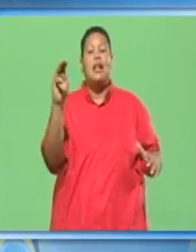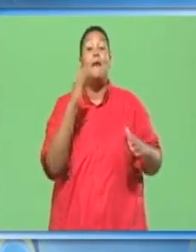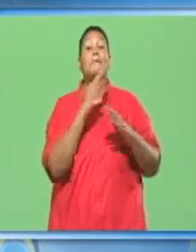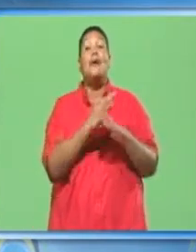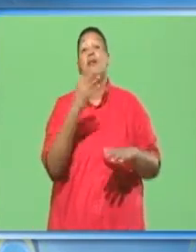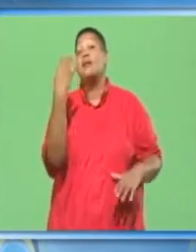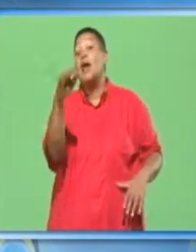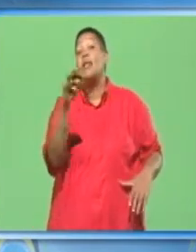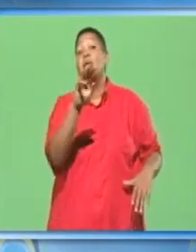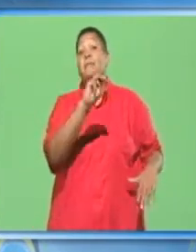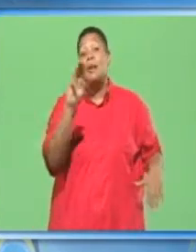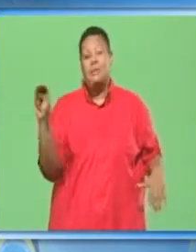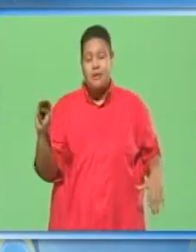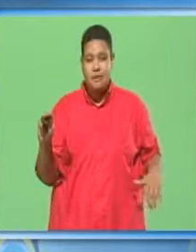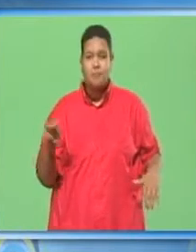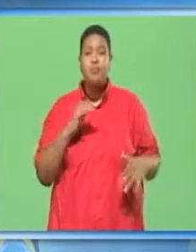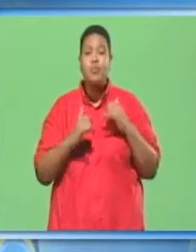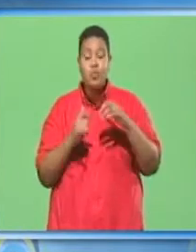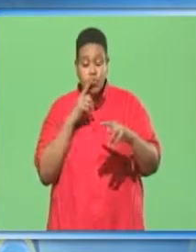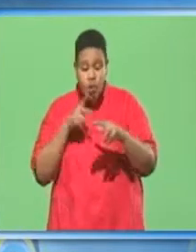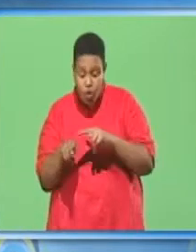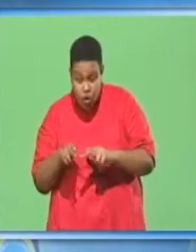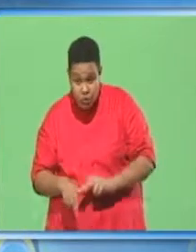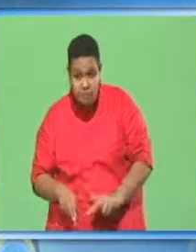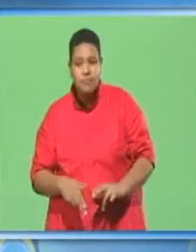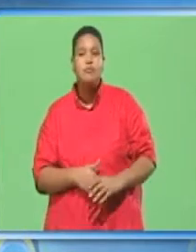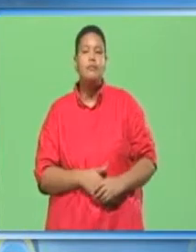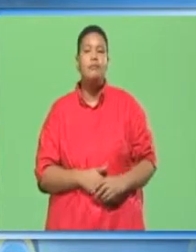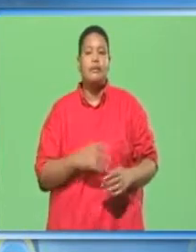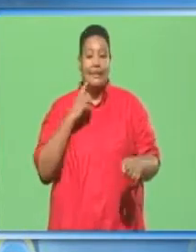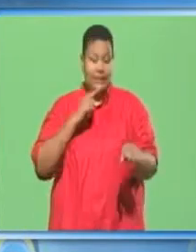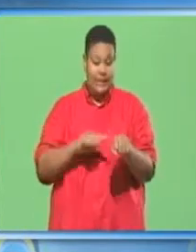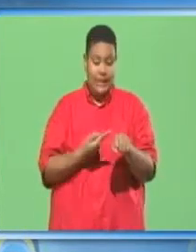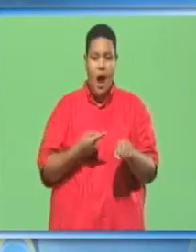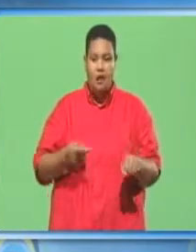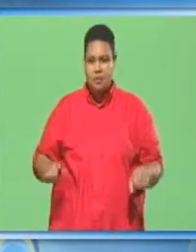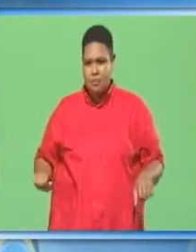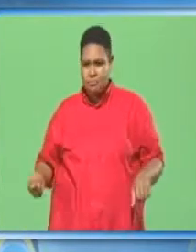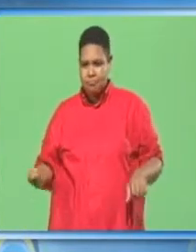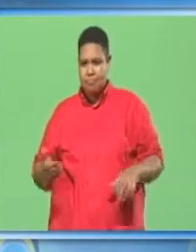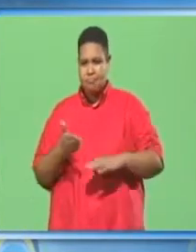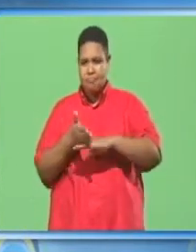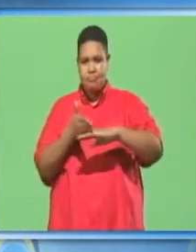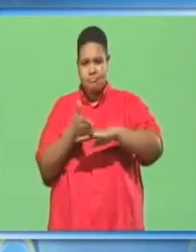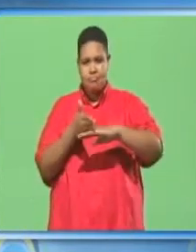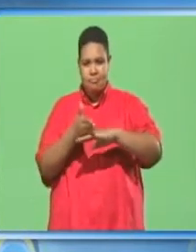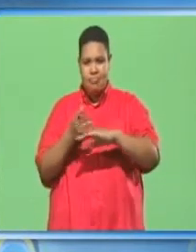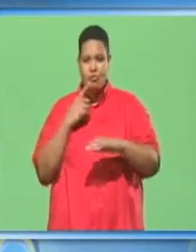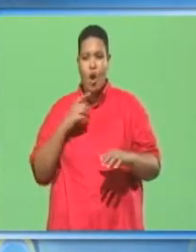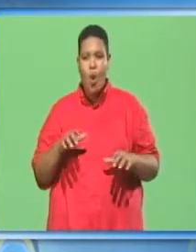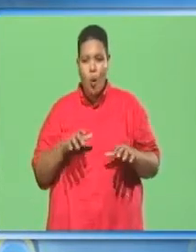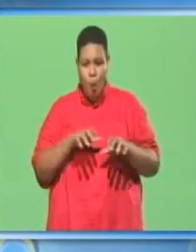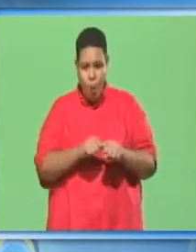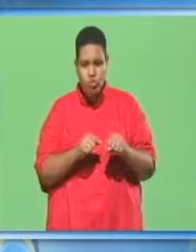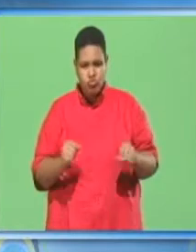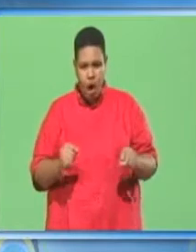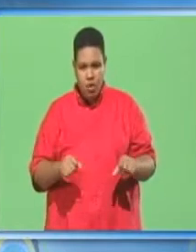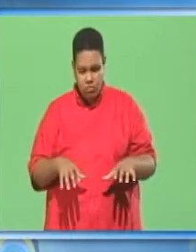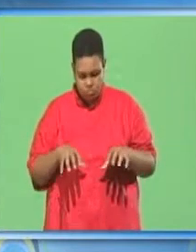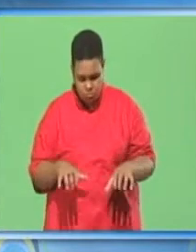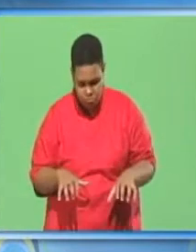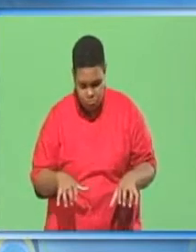19 millimeter dimensions, which was cut before. Start the saw. Hold the board firmly against the fence